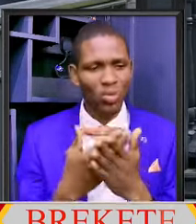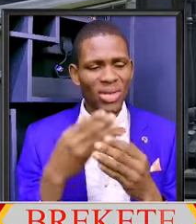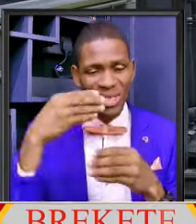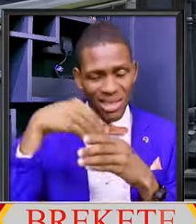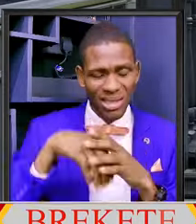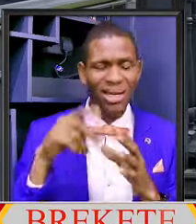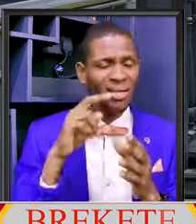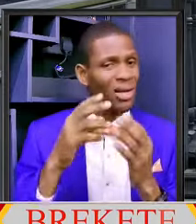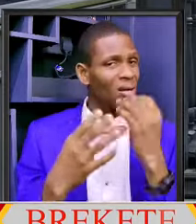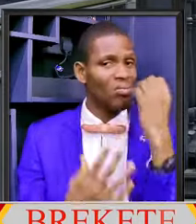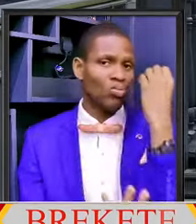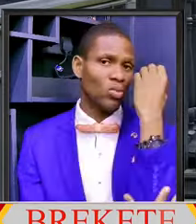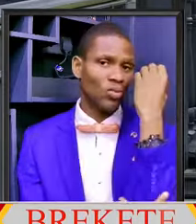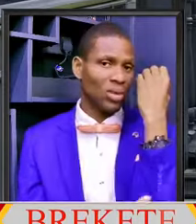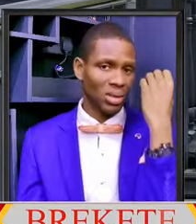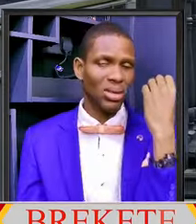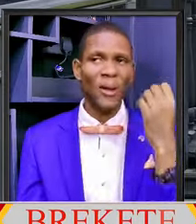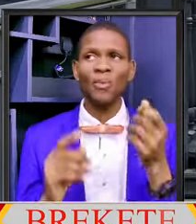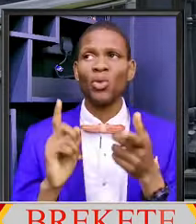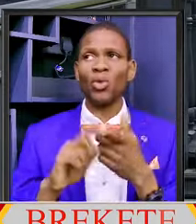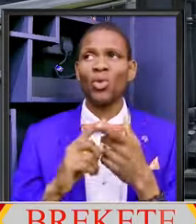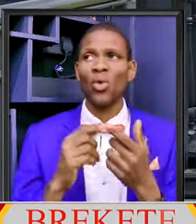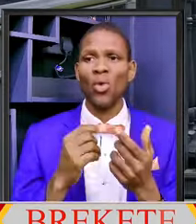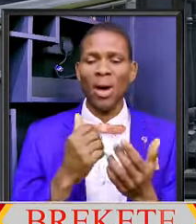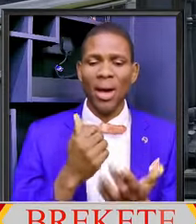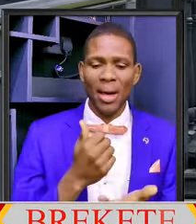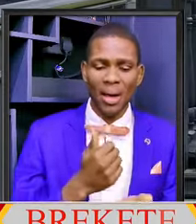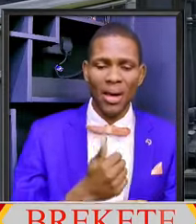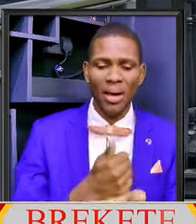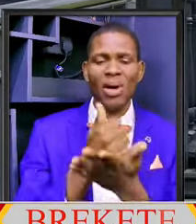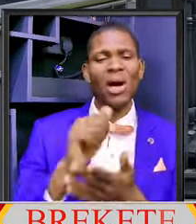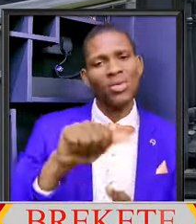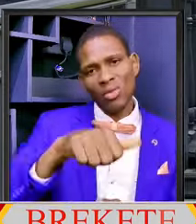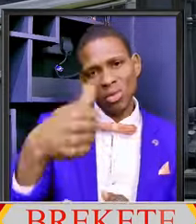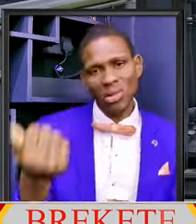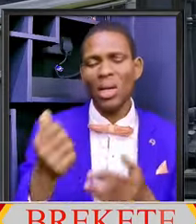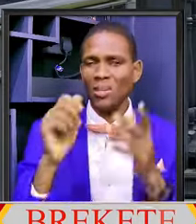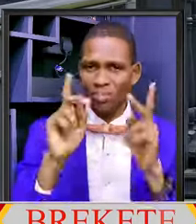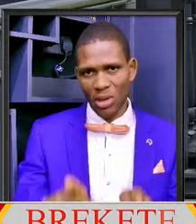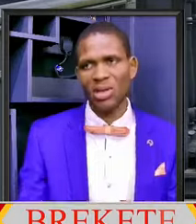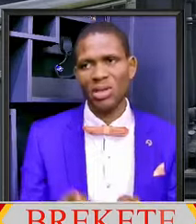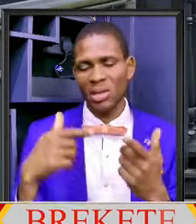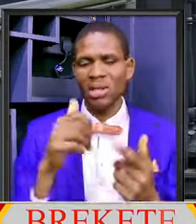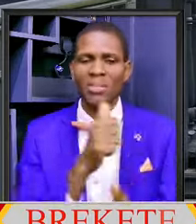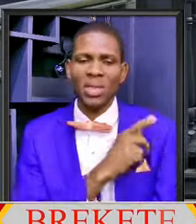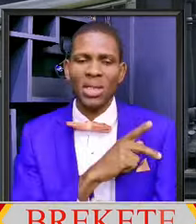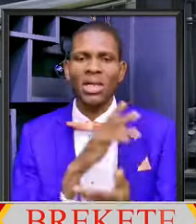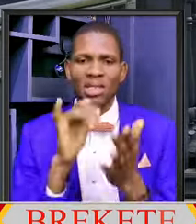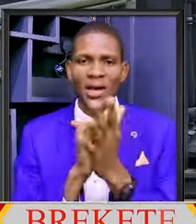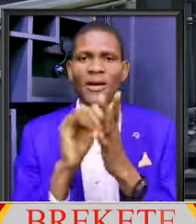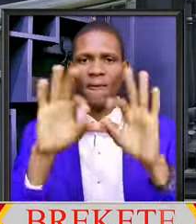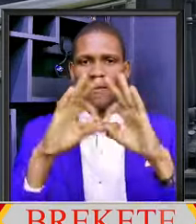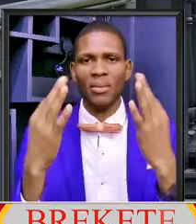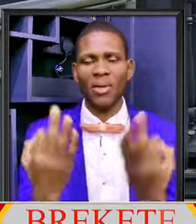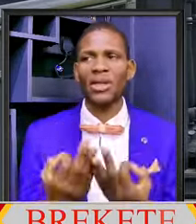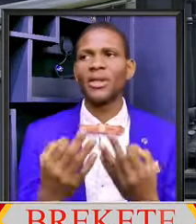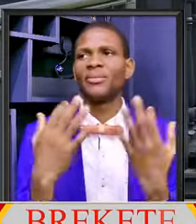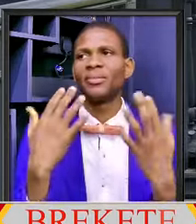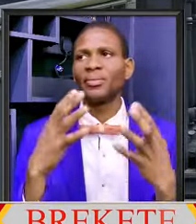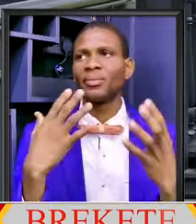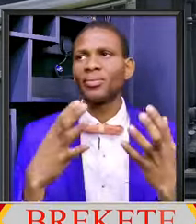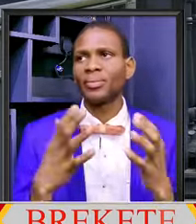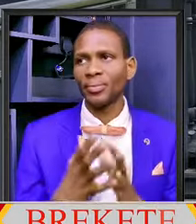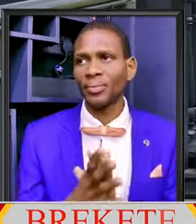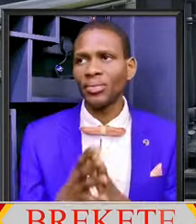inside their poverty, to assist someone, they. Oh, let's appreciate this family. Thank you.